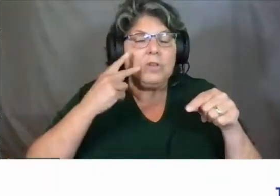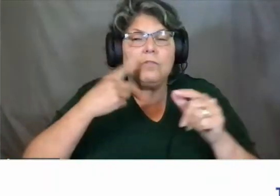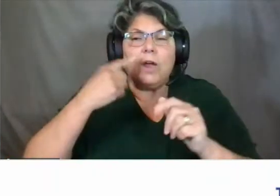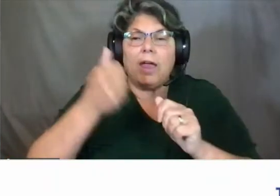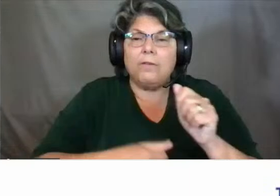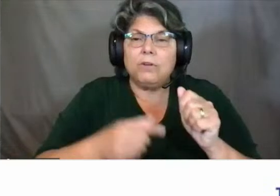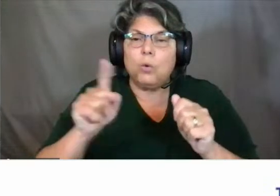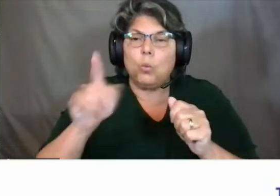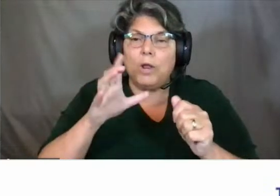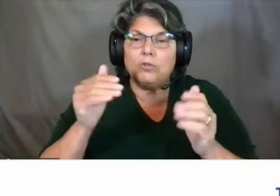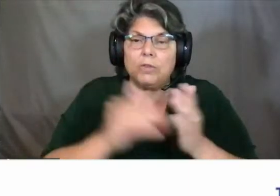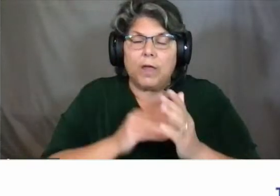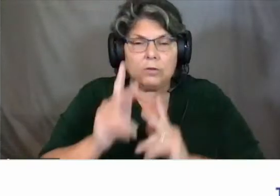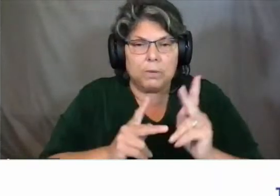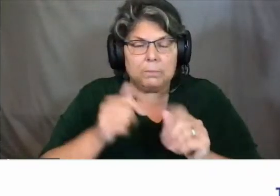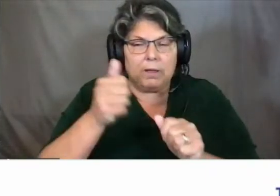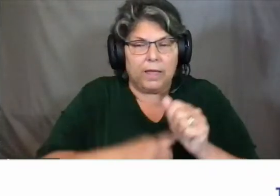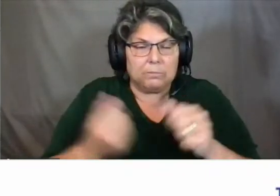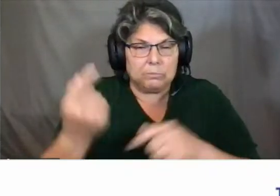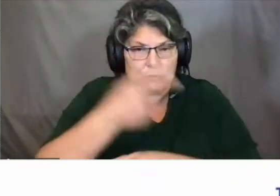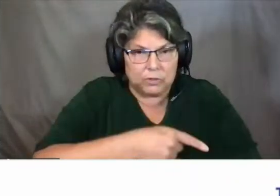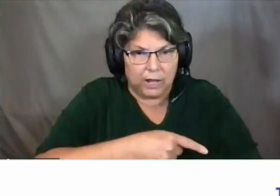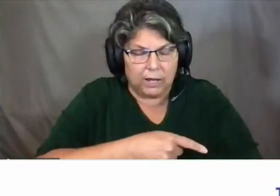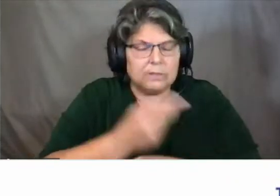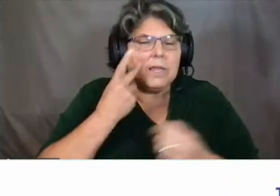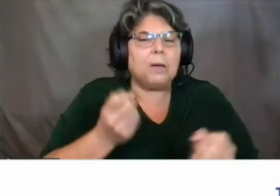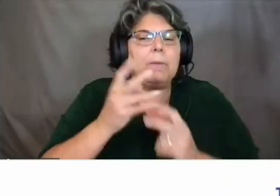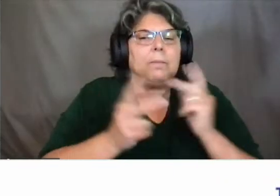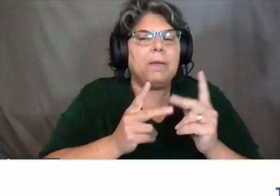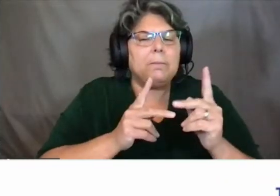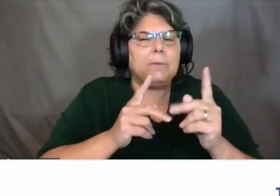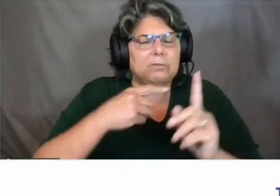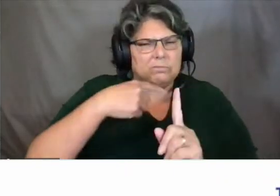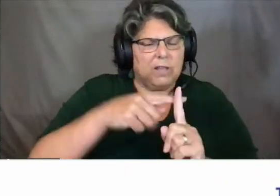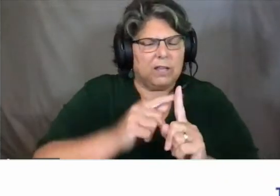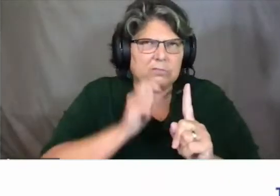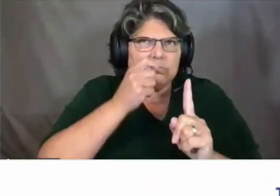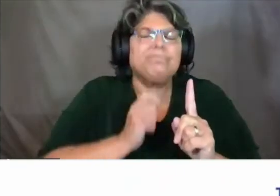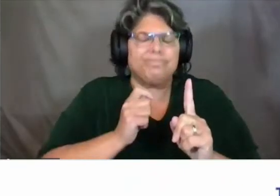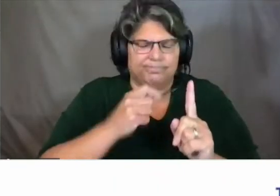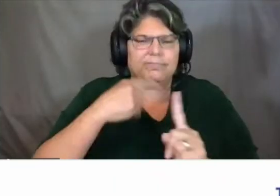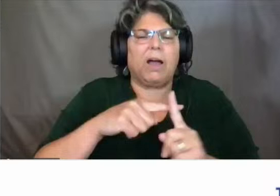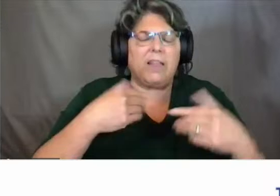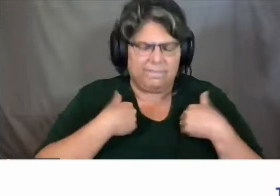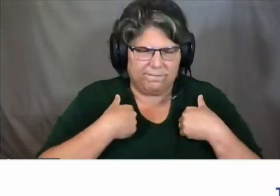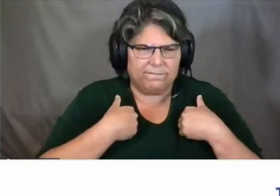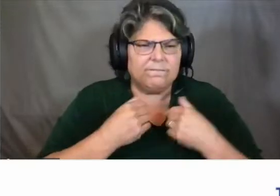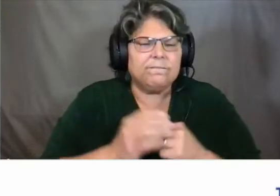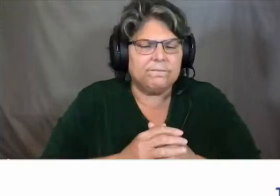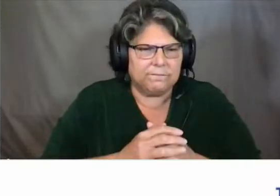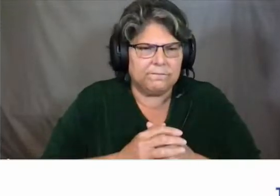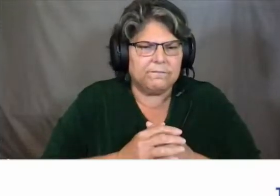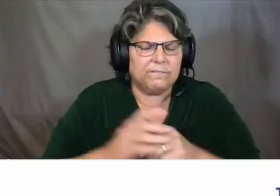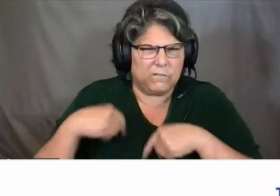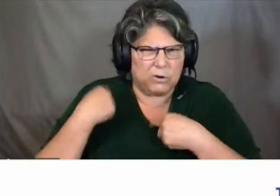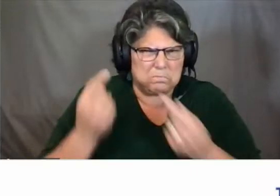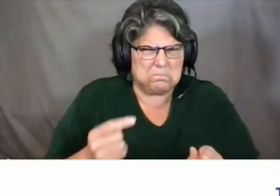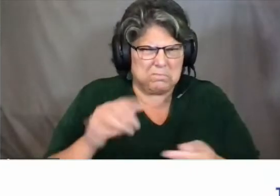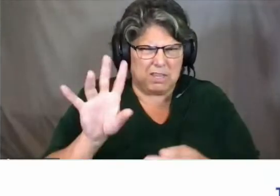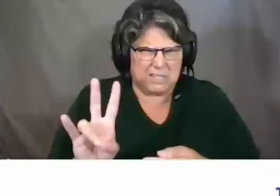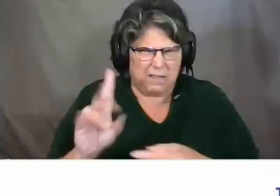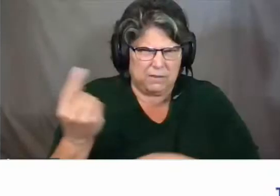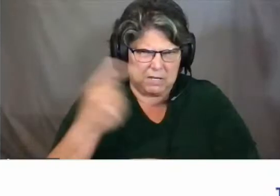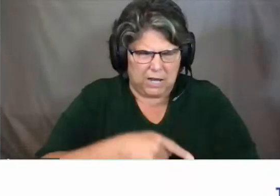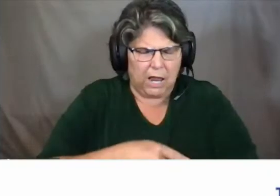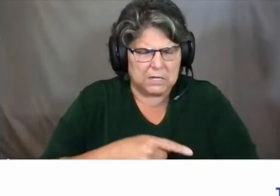per day, and as well as testing positivity. This is a 7-day average. And you can see kind of on the